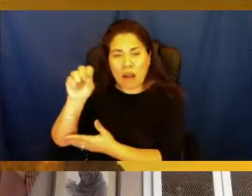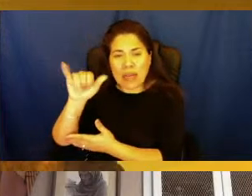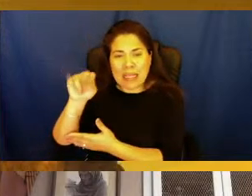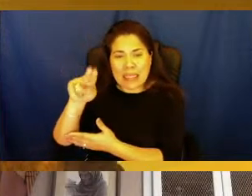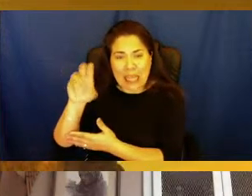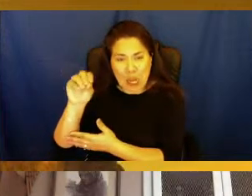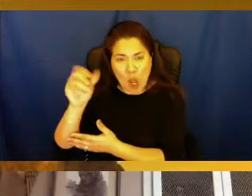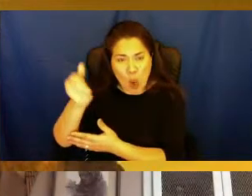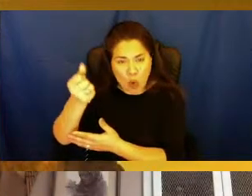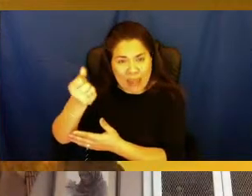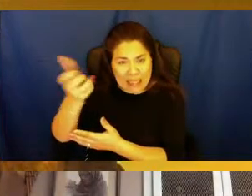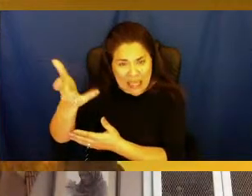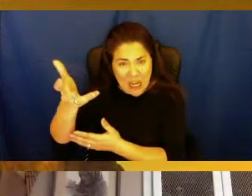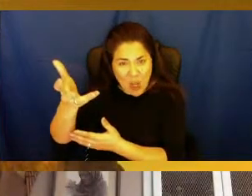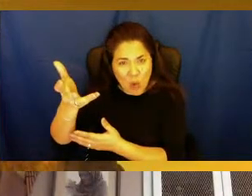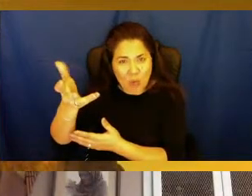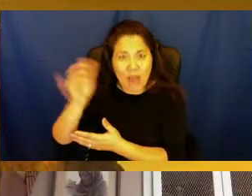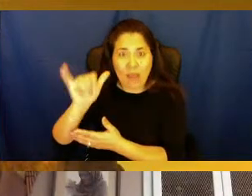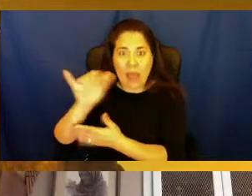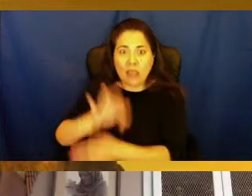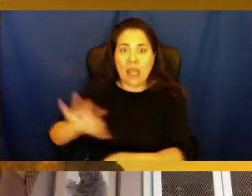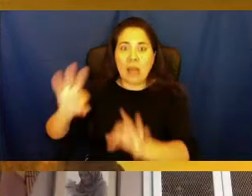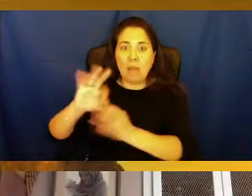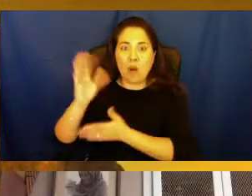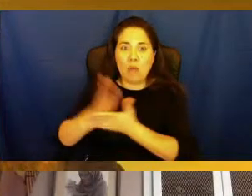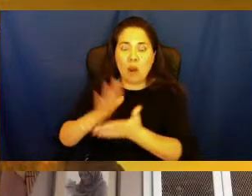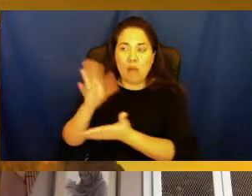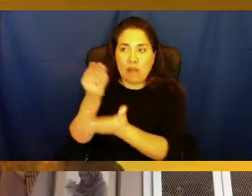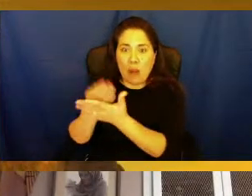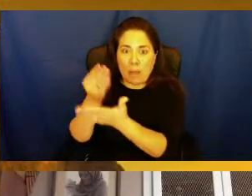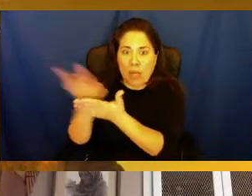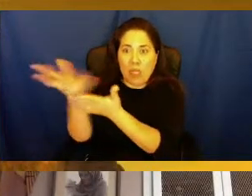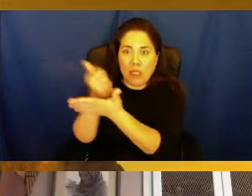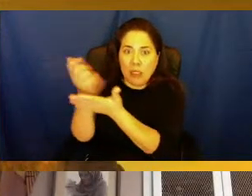economic existence, Yeah.